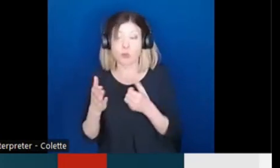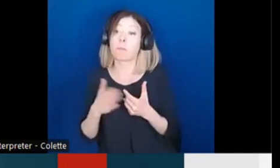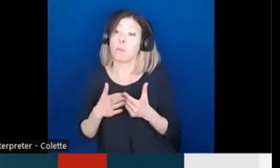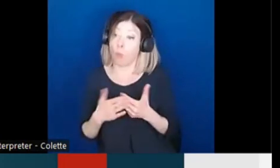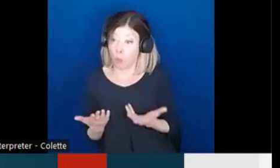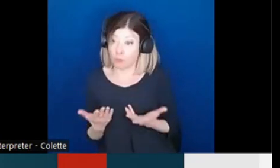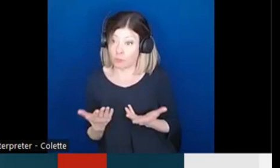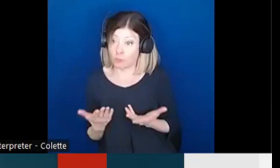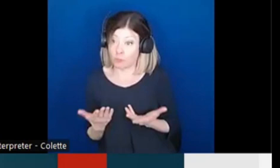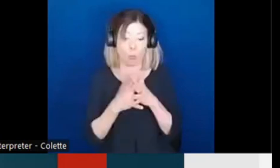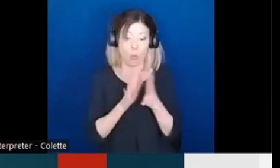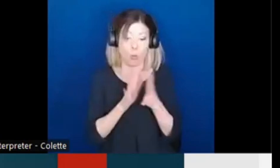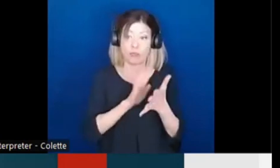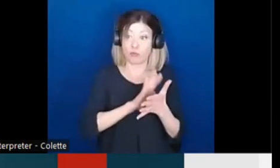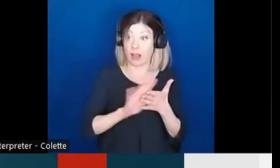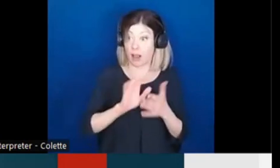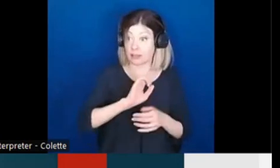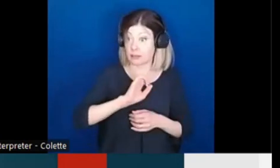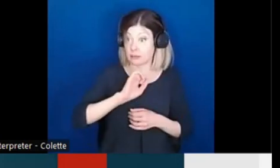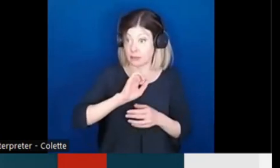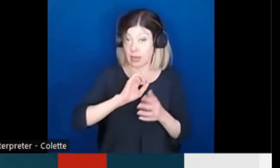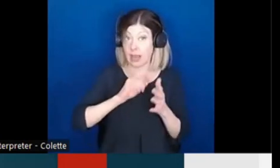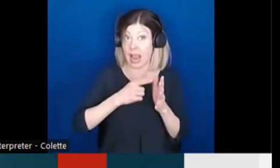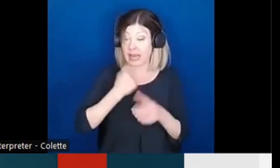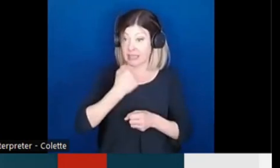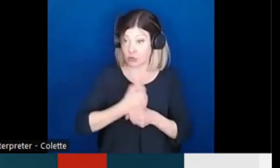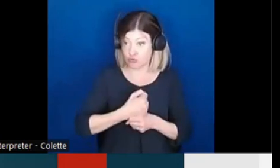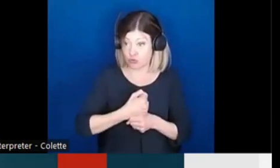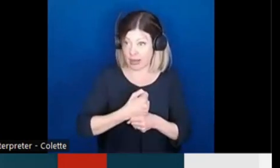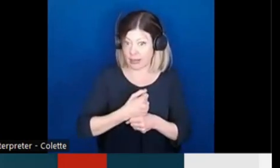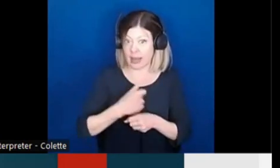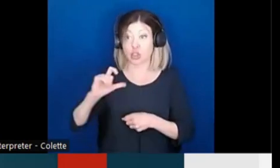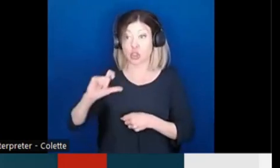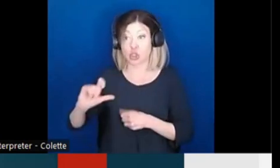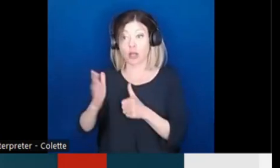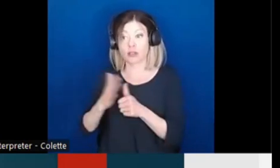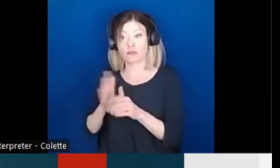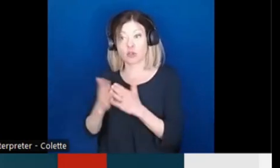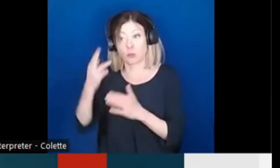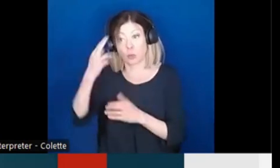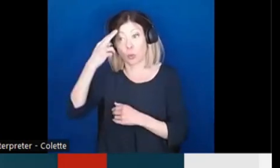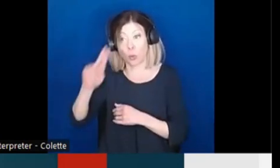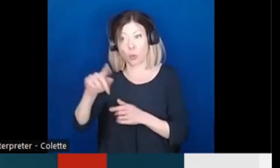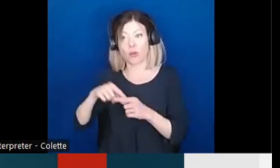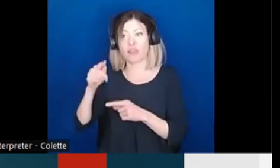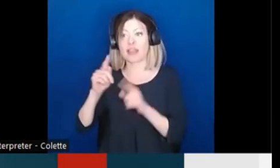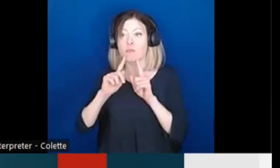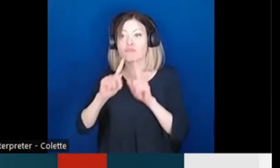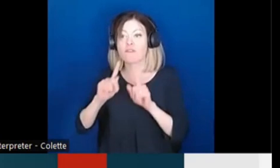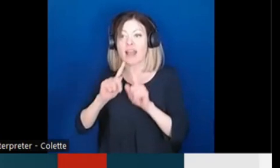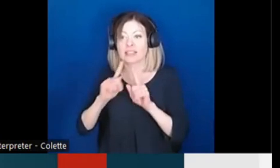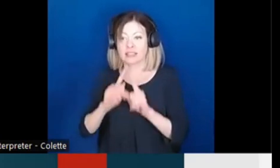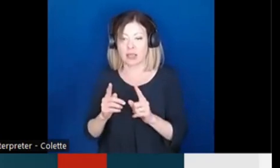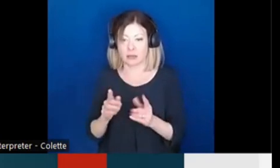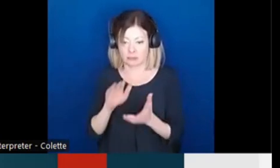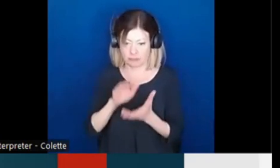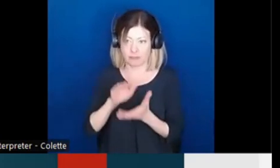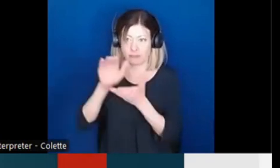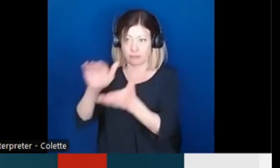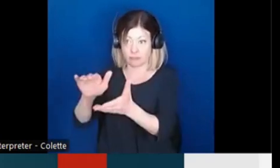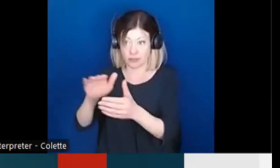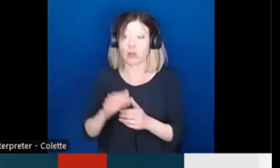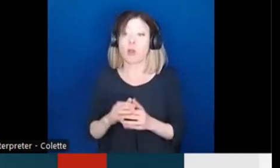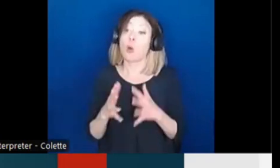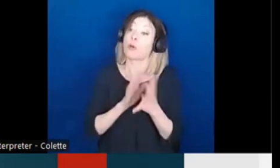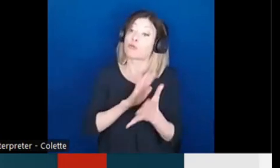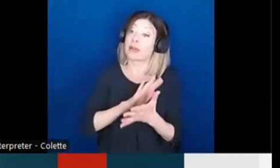Wuthering Heights, Agnes Grey, and Charlotte's first book, The Professor. Agnes Grey and Wuthering Heights were accepted quite early on. Charlotte's